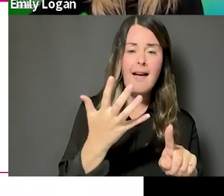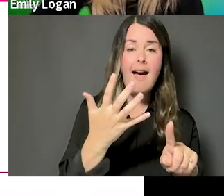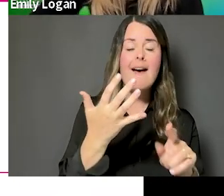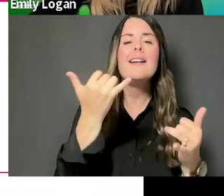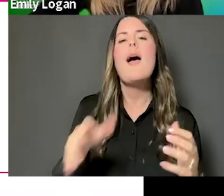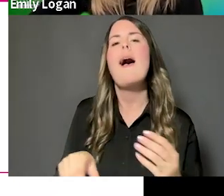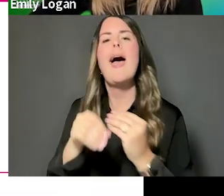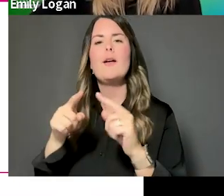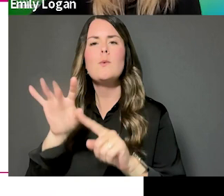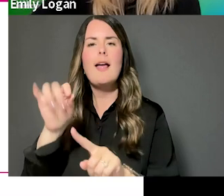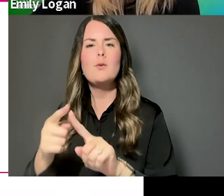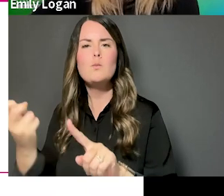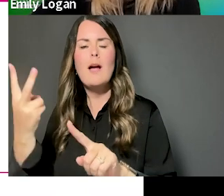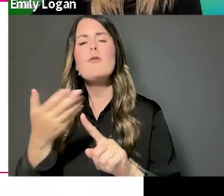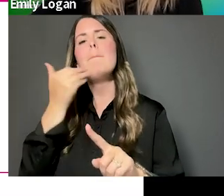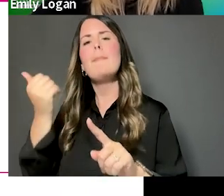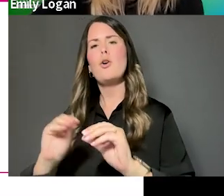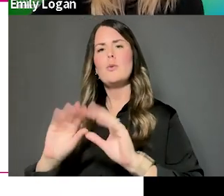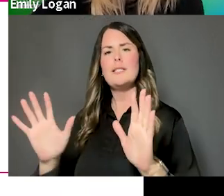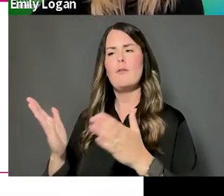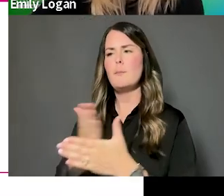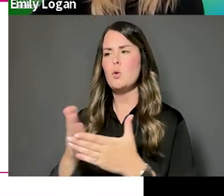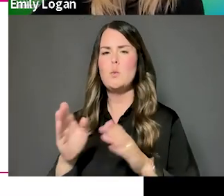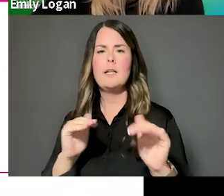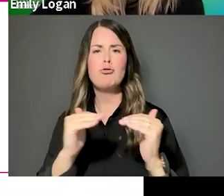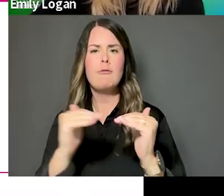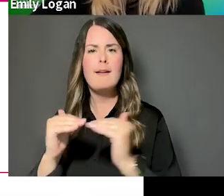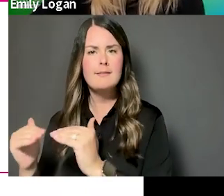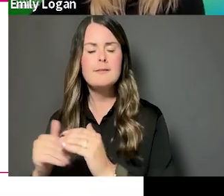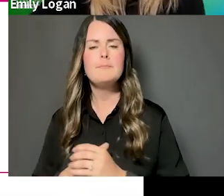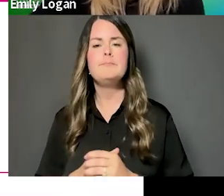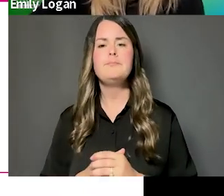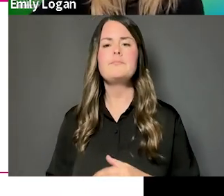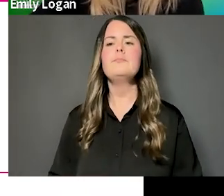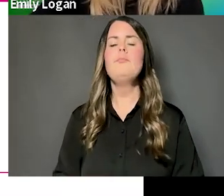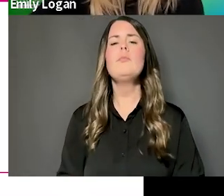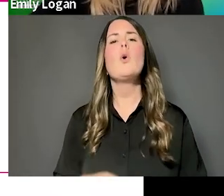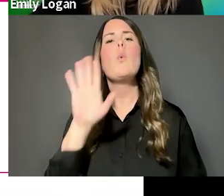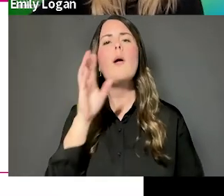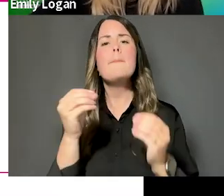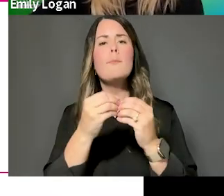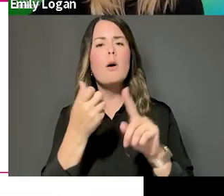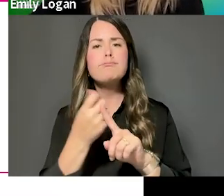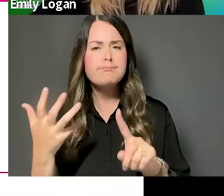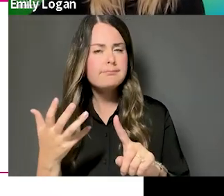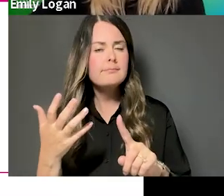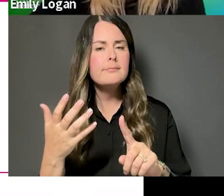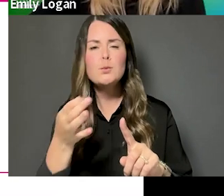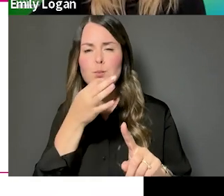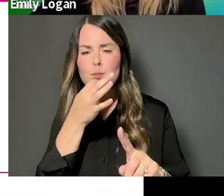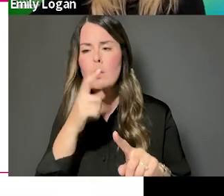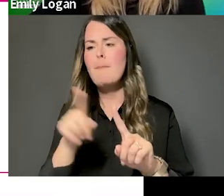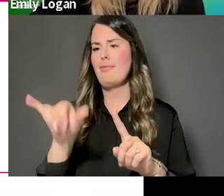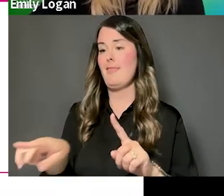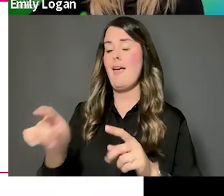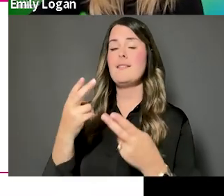materials and have now been added to the 9-12 materials for better coherence between the grades. We'll take a deeper dive into each of these areas shortly,